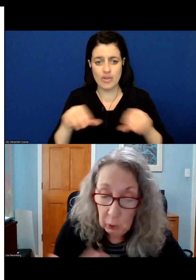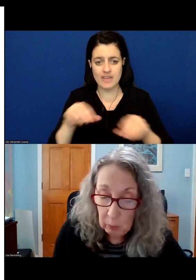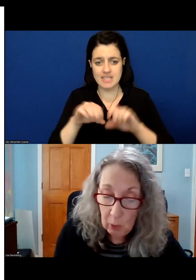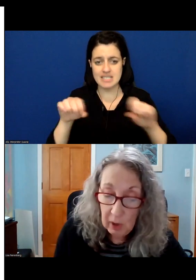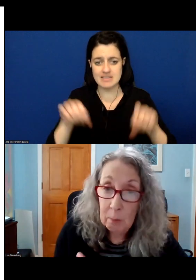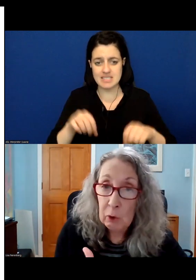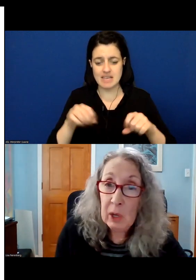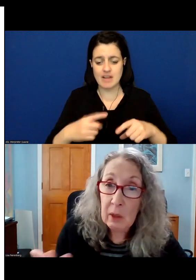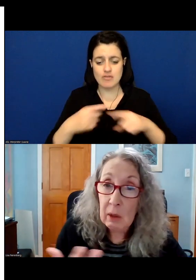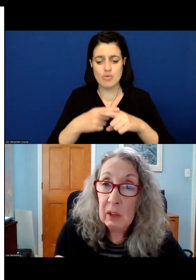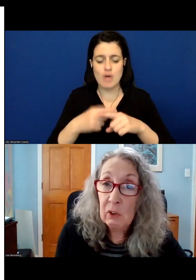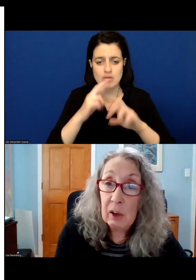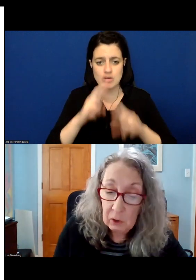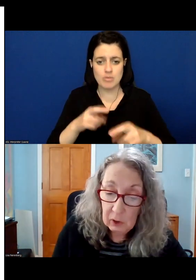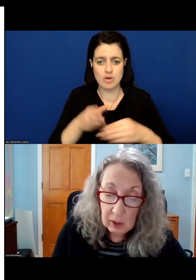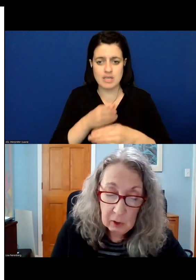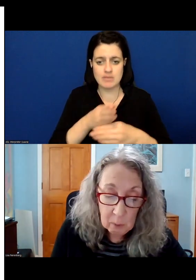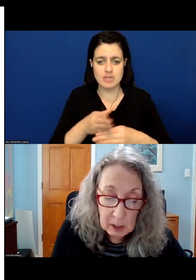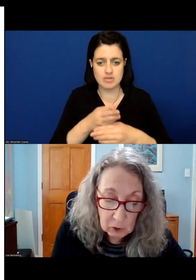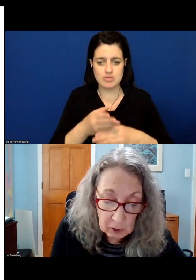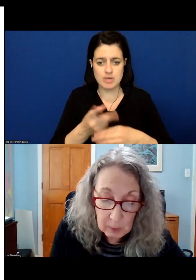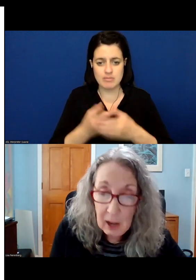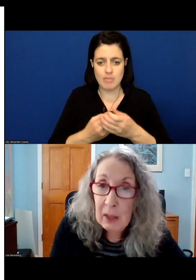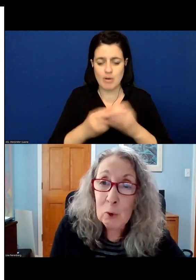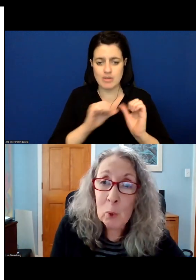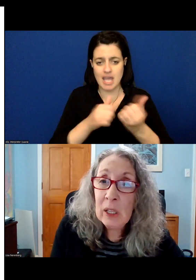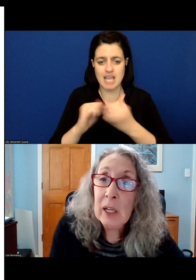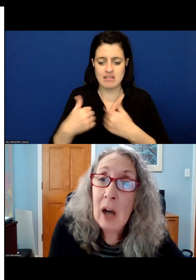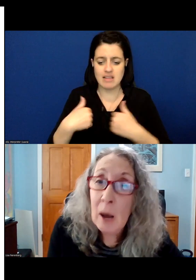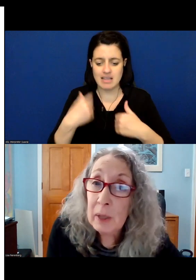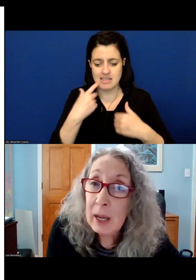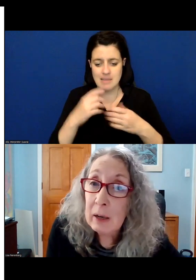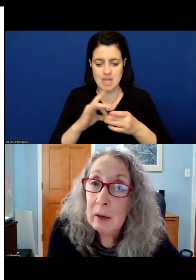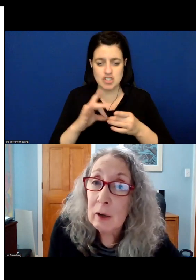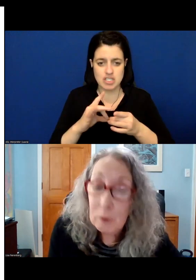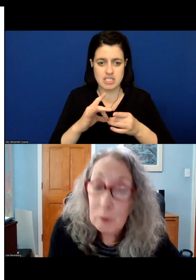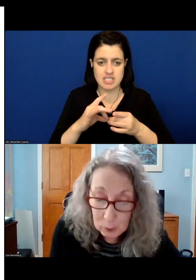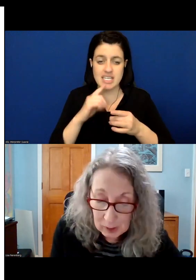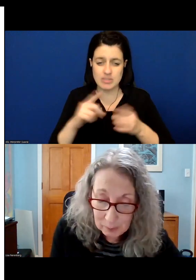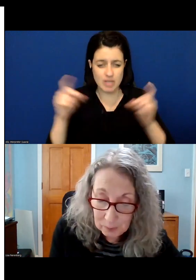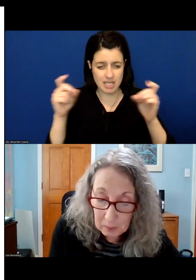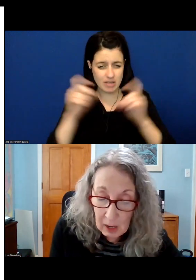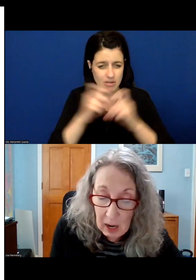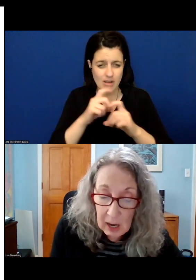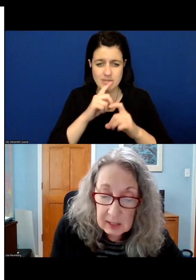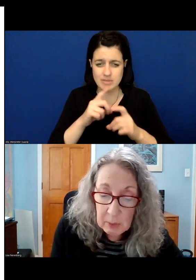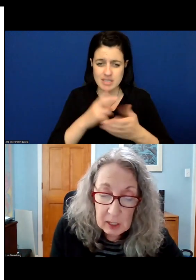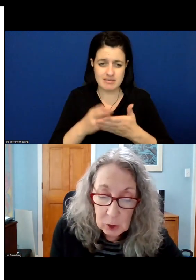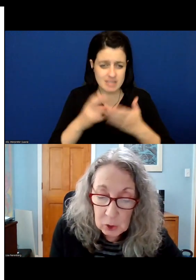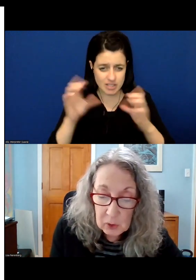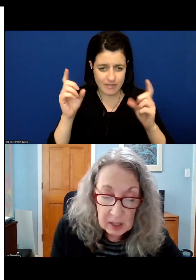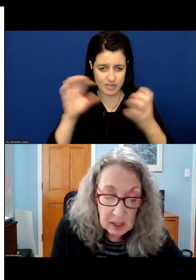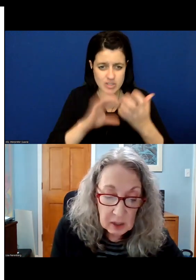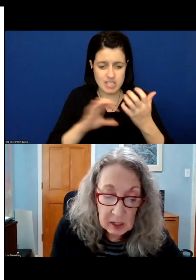of cross-reporting between these agencies that I just mentioned that's really complicated and confusing. Some of